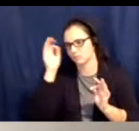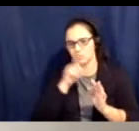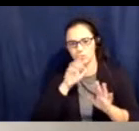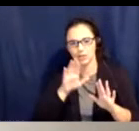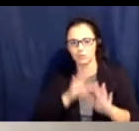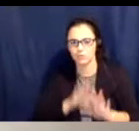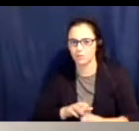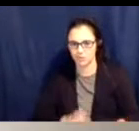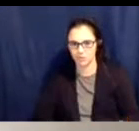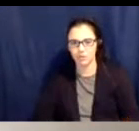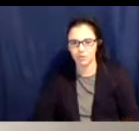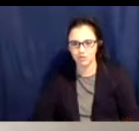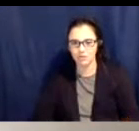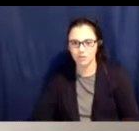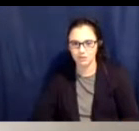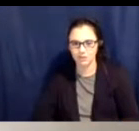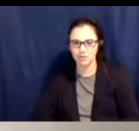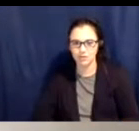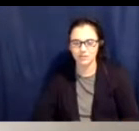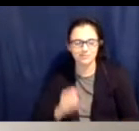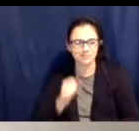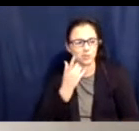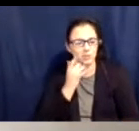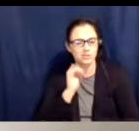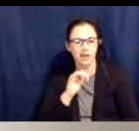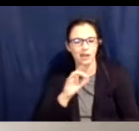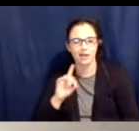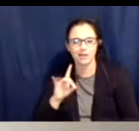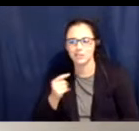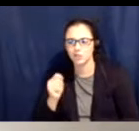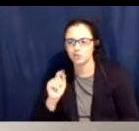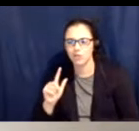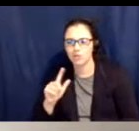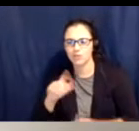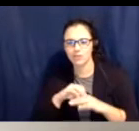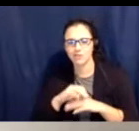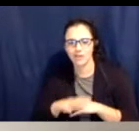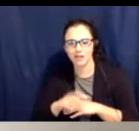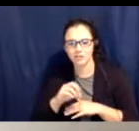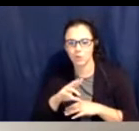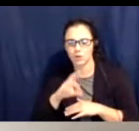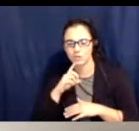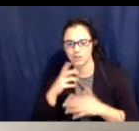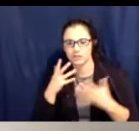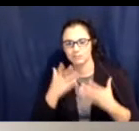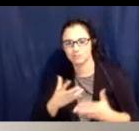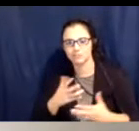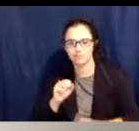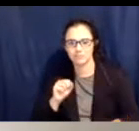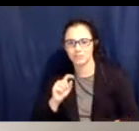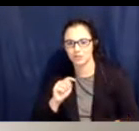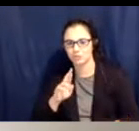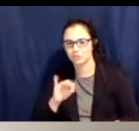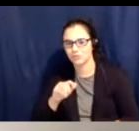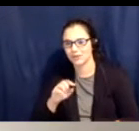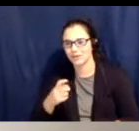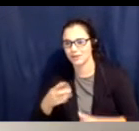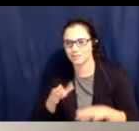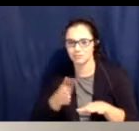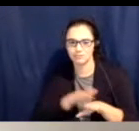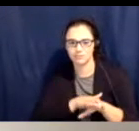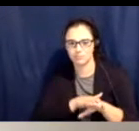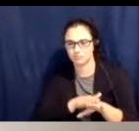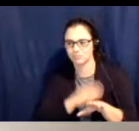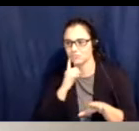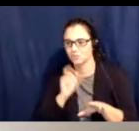incredible. Yeah, it looks like it's some sort of digital effects or this heavily saturated overlay of some